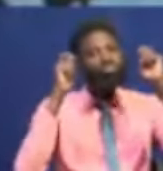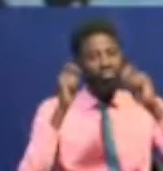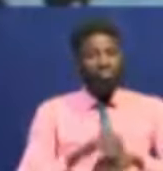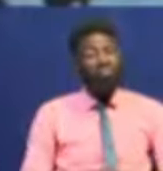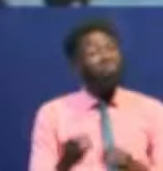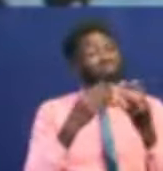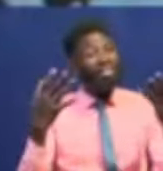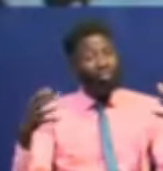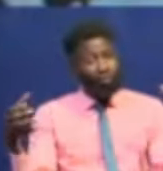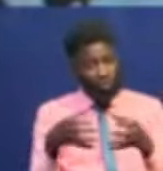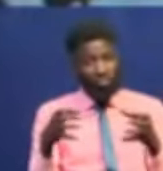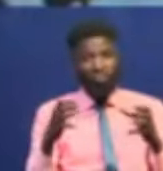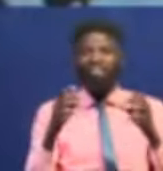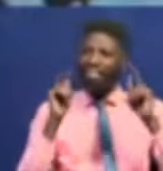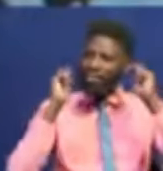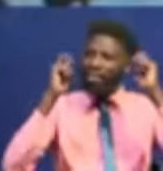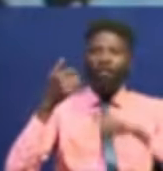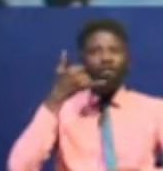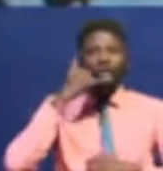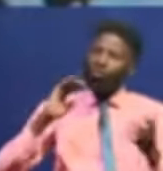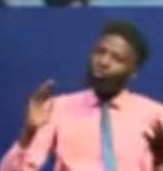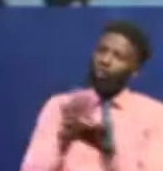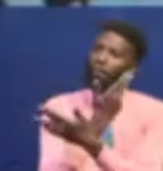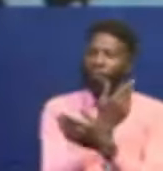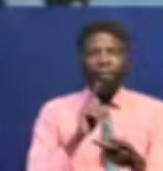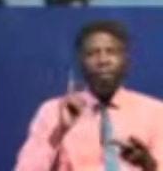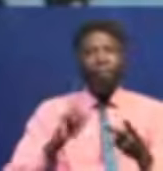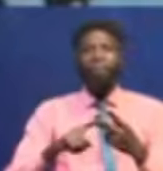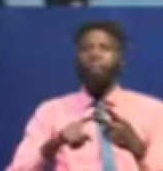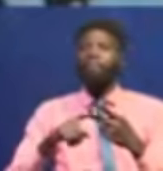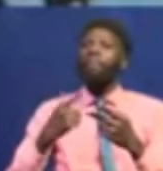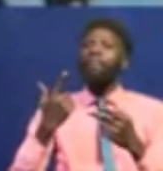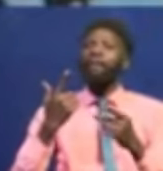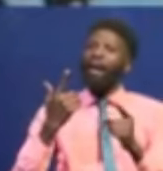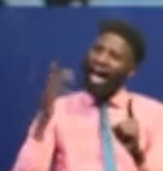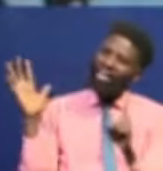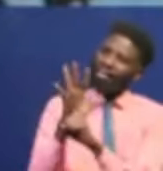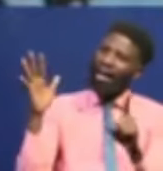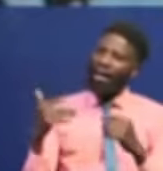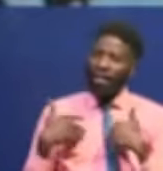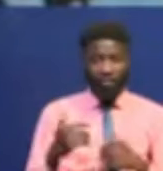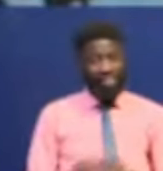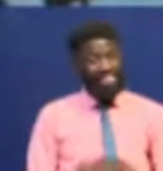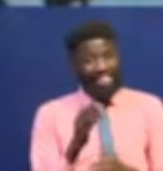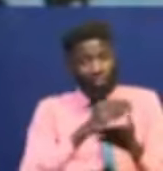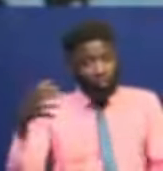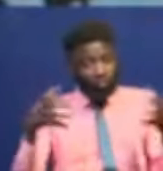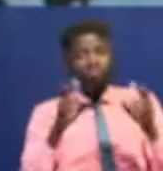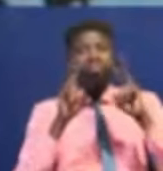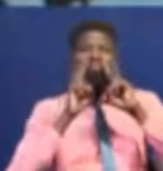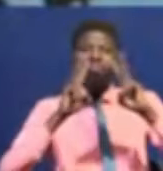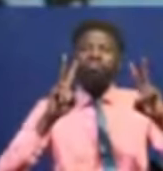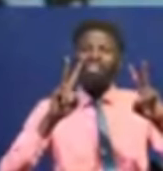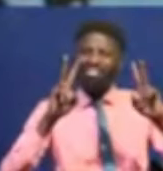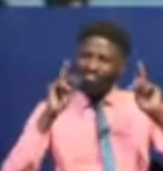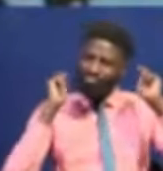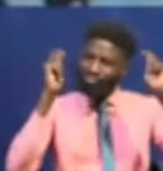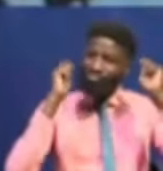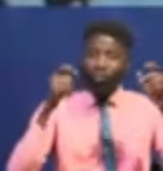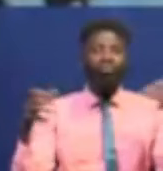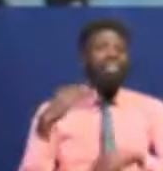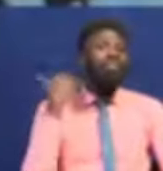lost phones. They were attacked. In fact, some of the peaceful protesters were attacked